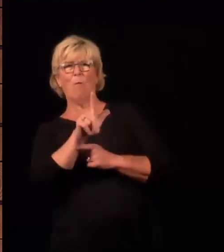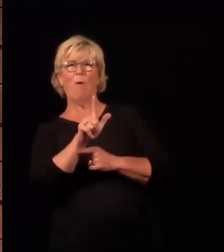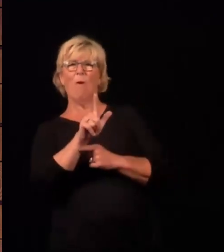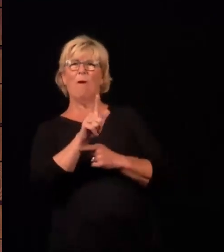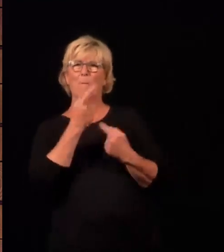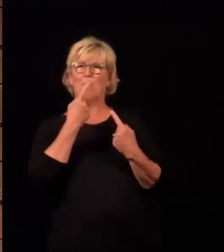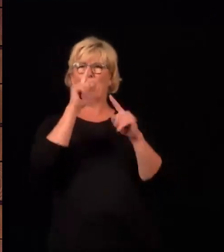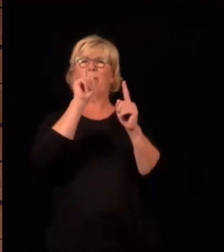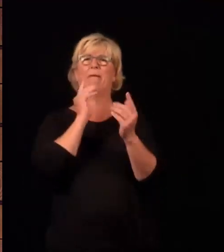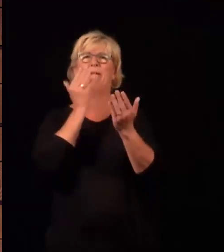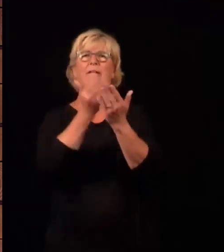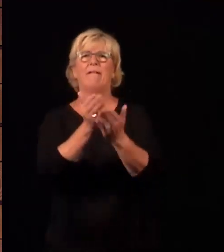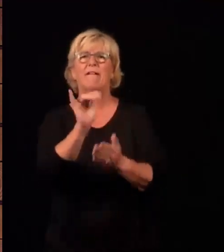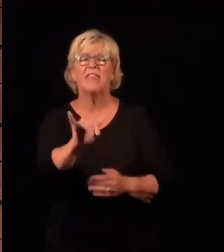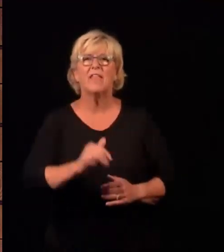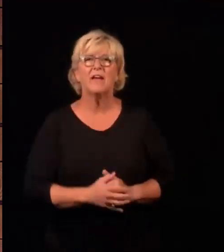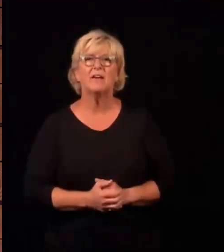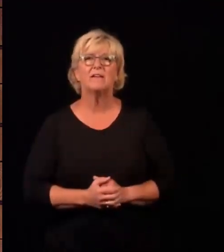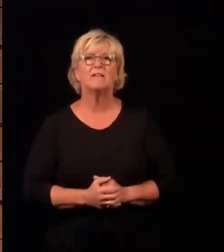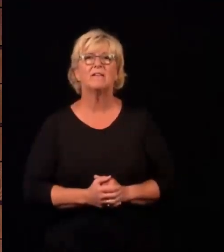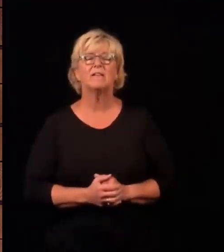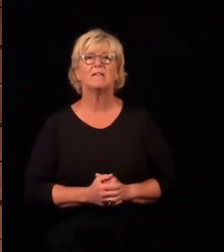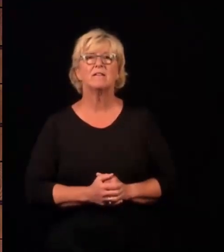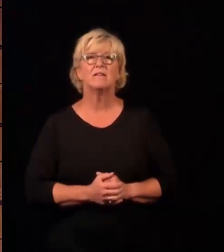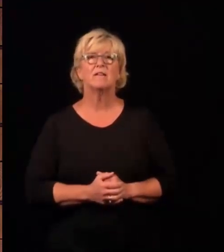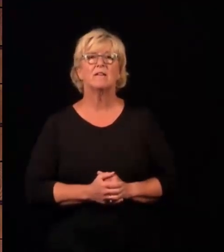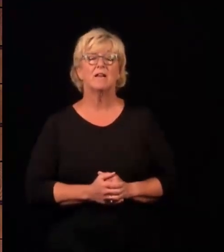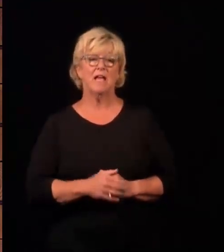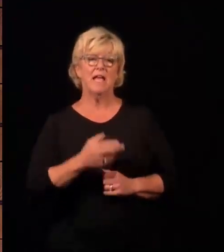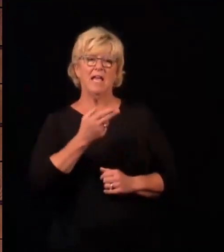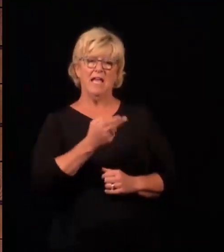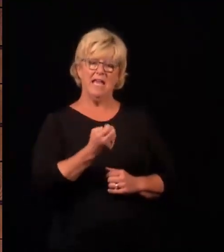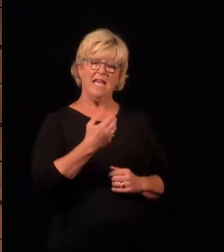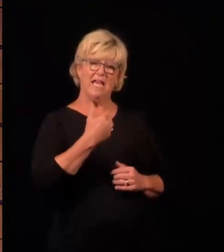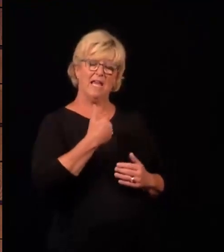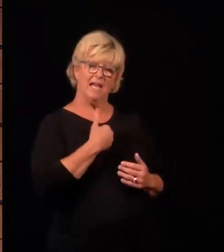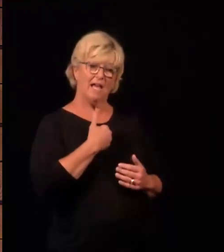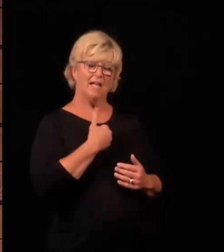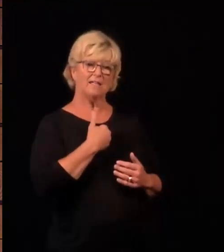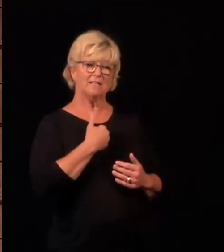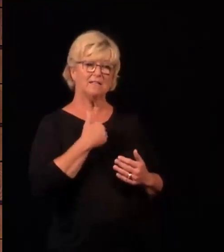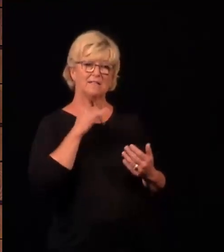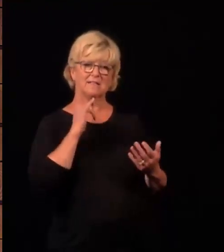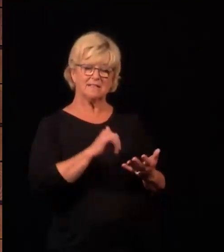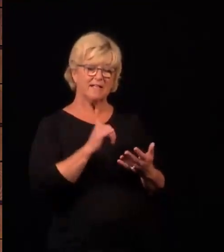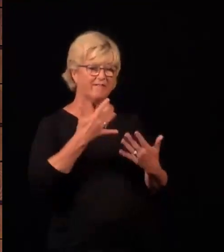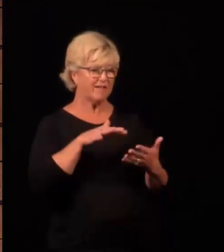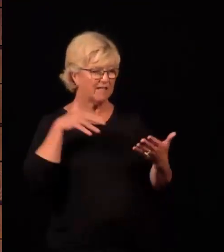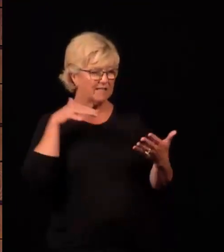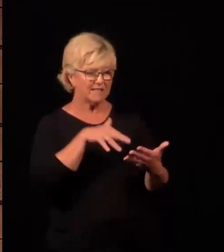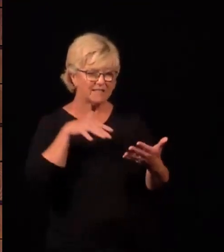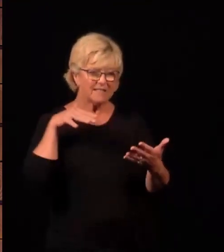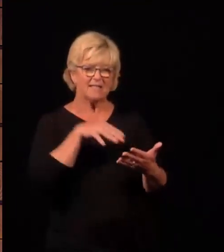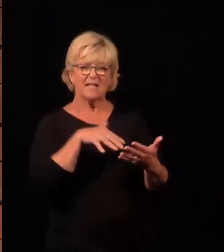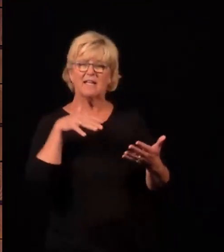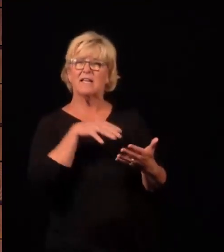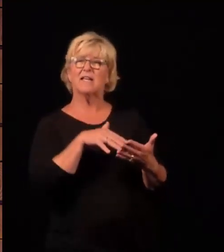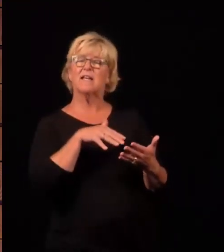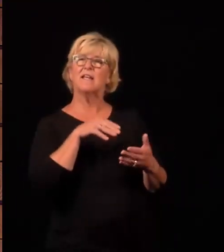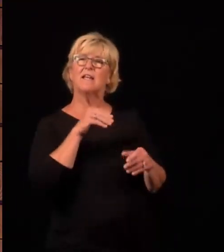there? Well, of course, he has that theological basis covered. He has rooted